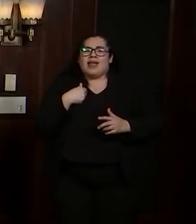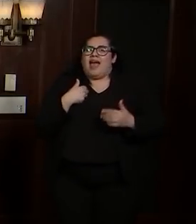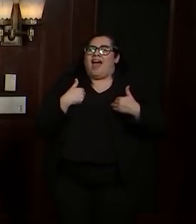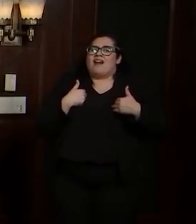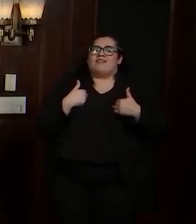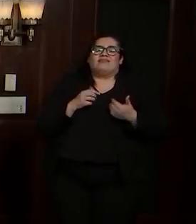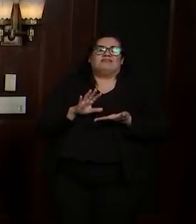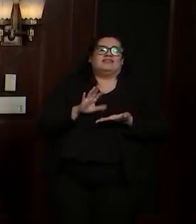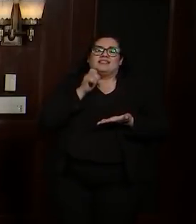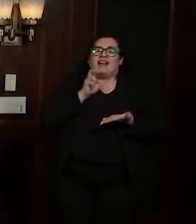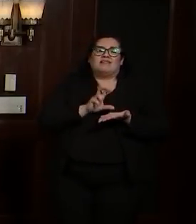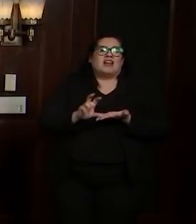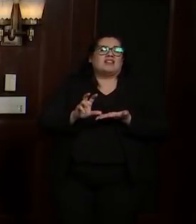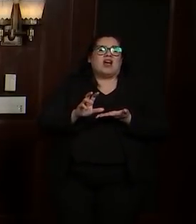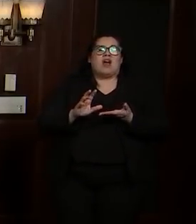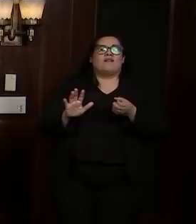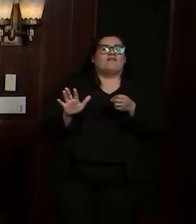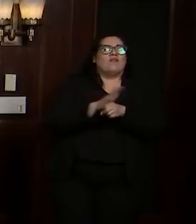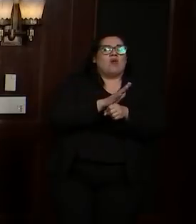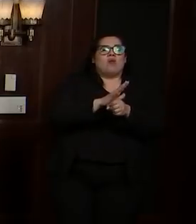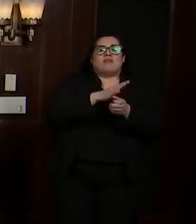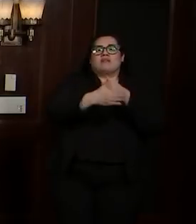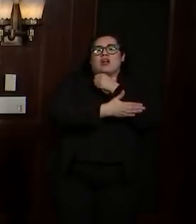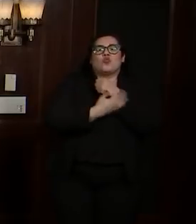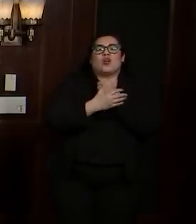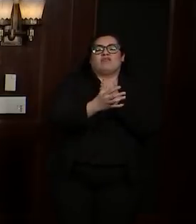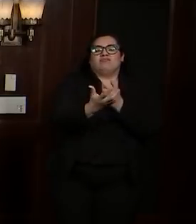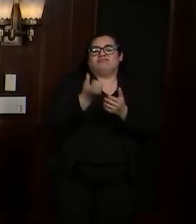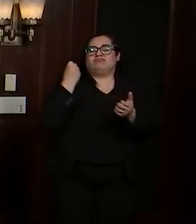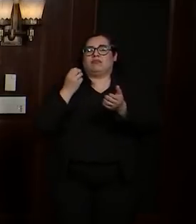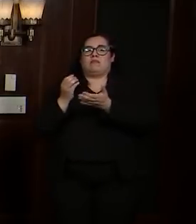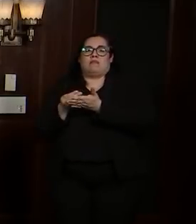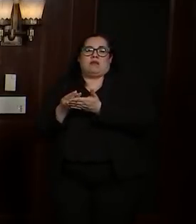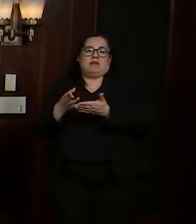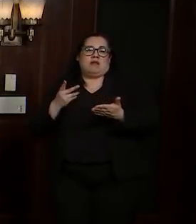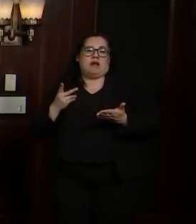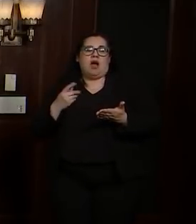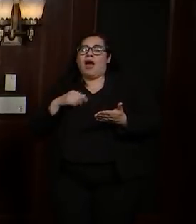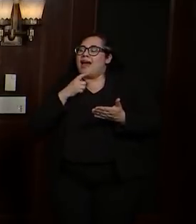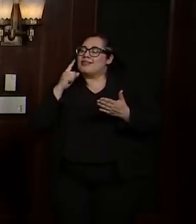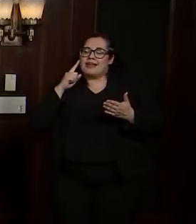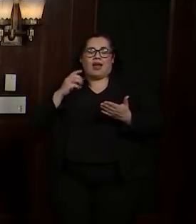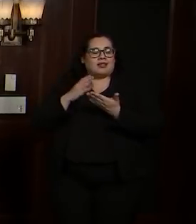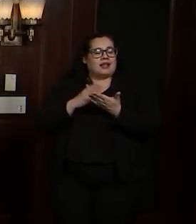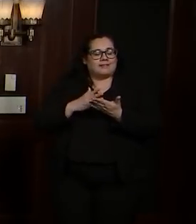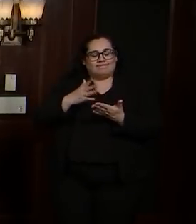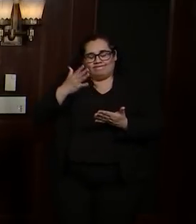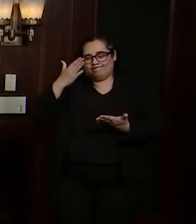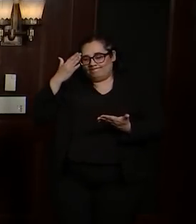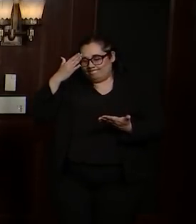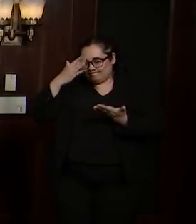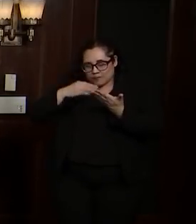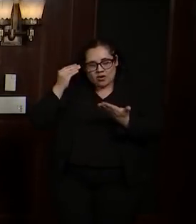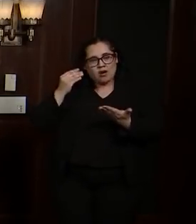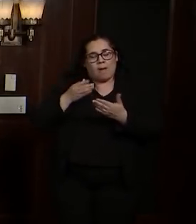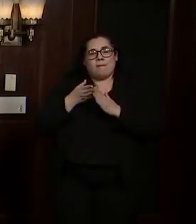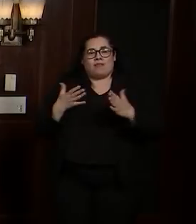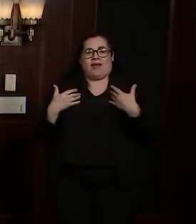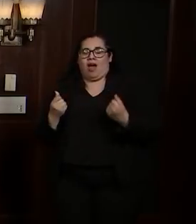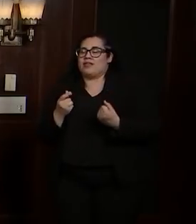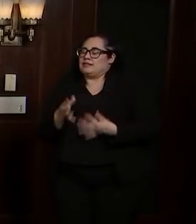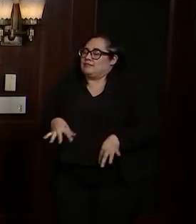have disinvested in this across this country, and I think it's a lesson for all of us. Public health labs are critical. Public health